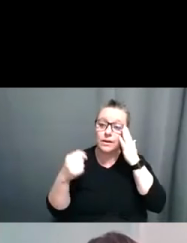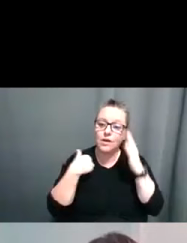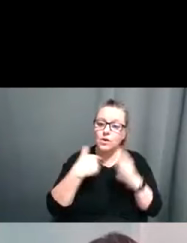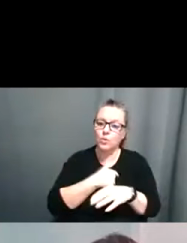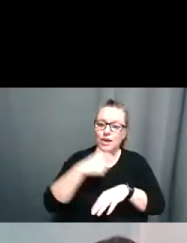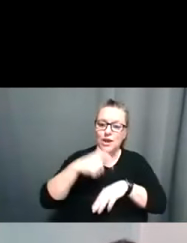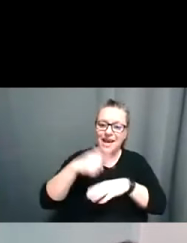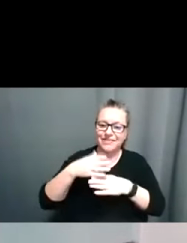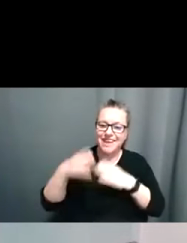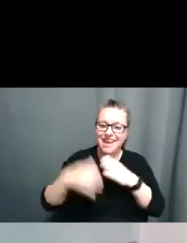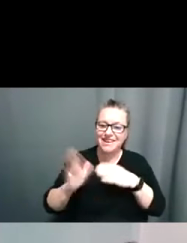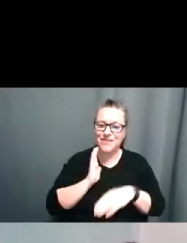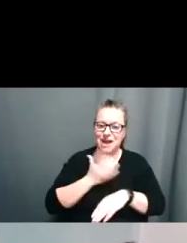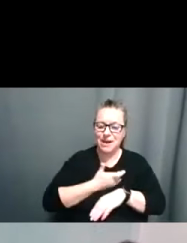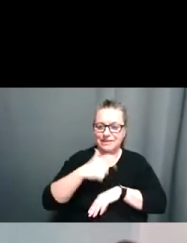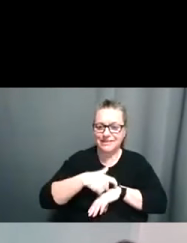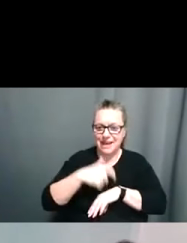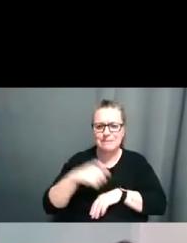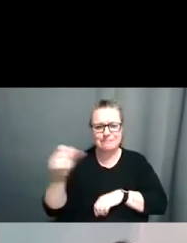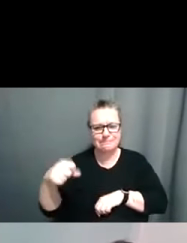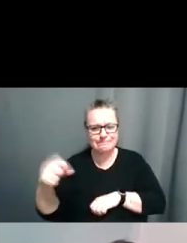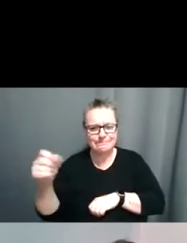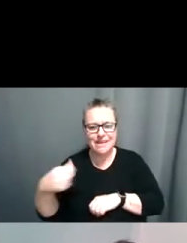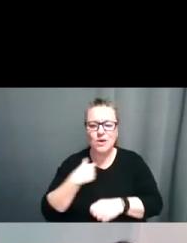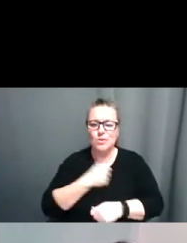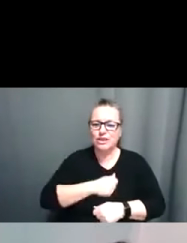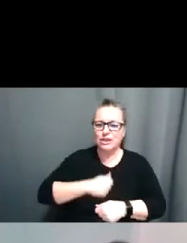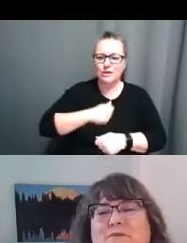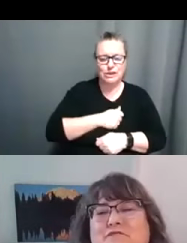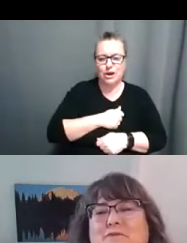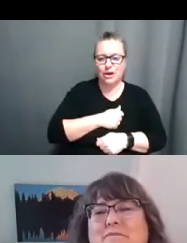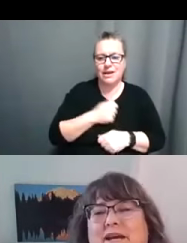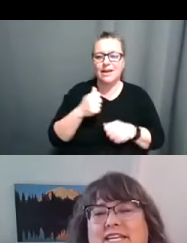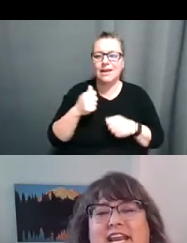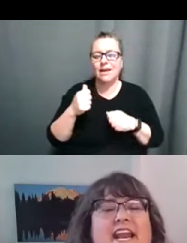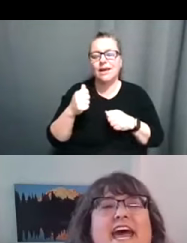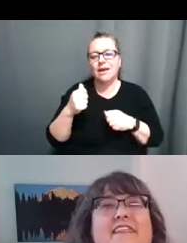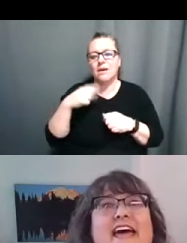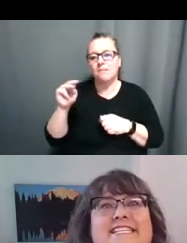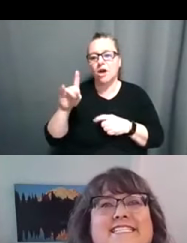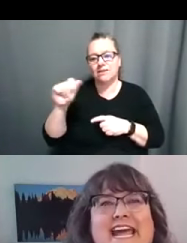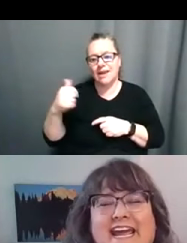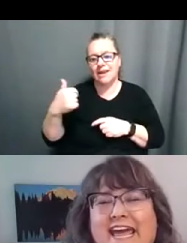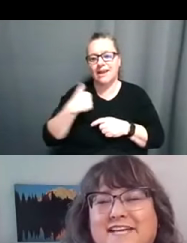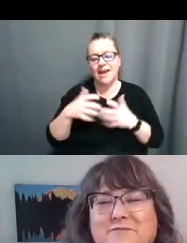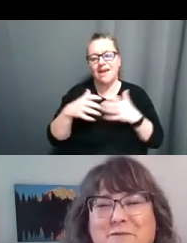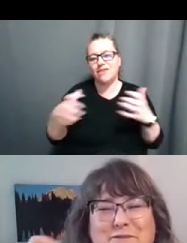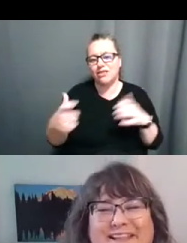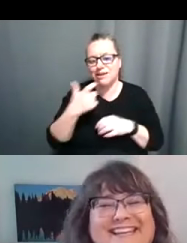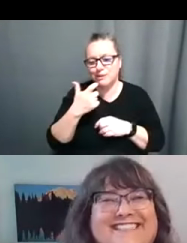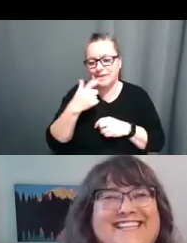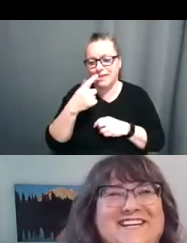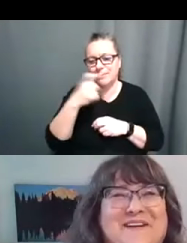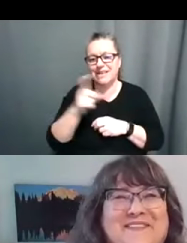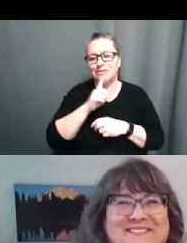at the end of our time, Yeah. and we're so sorry. Apparently, as per usual, Montana and I had a lot to say because we're